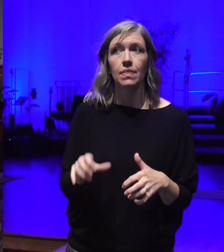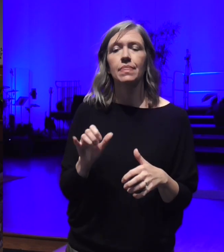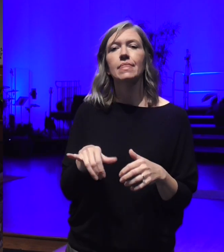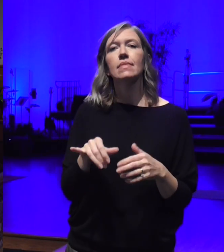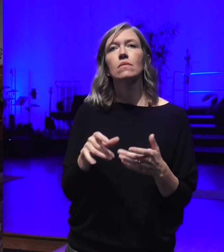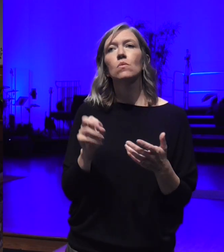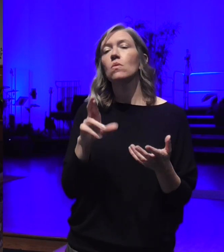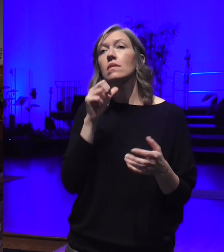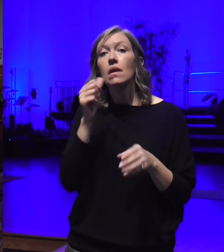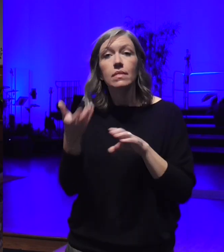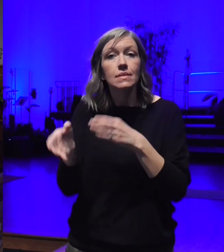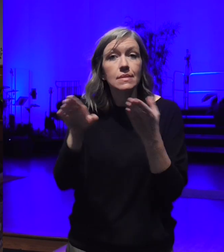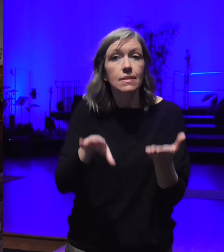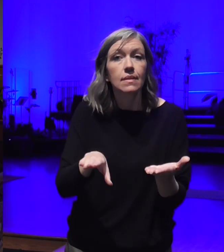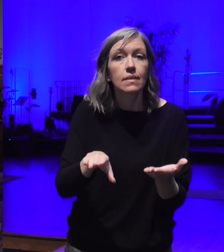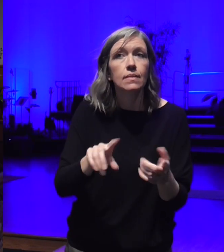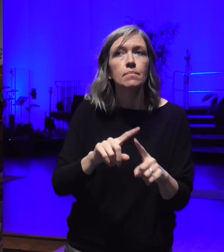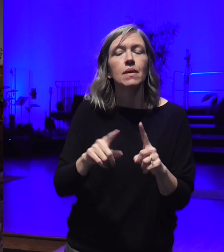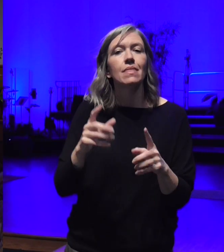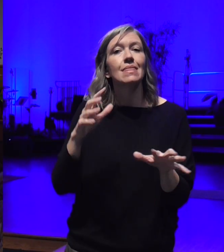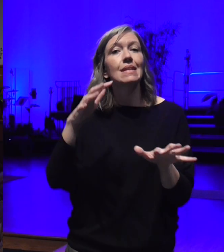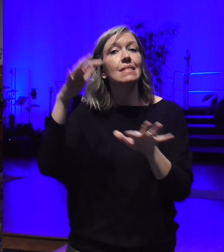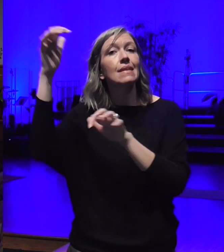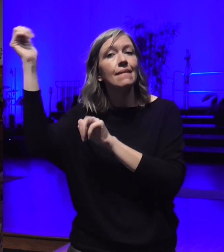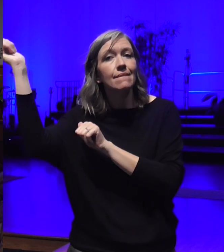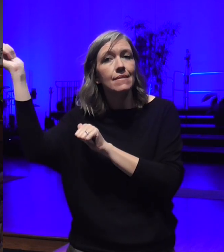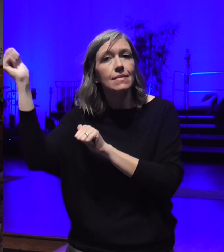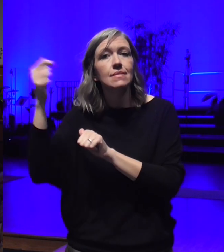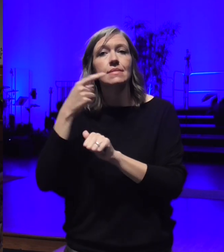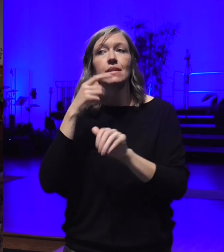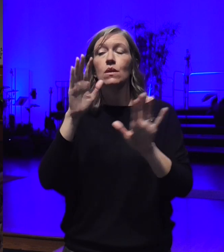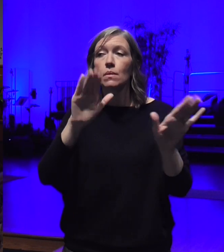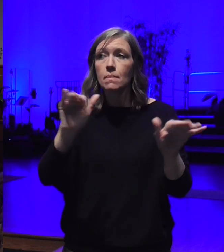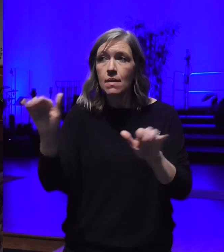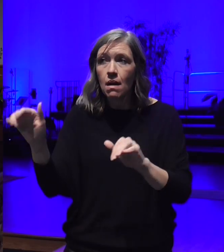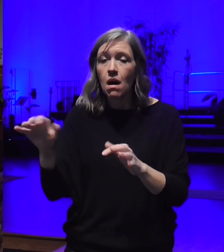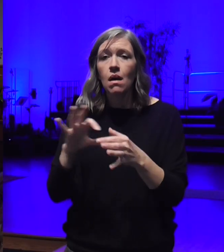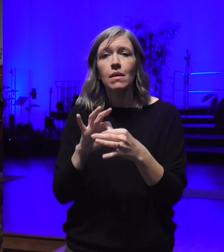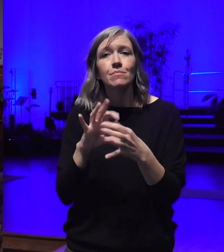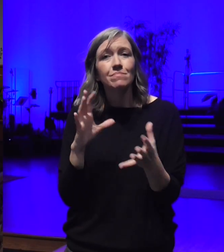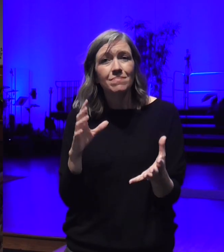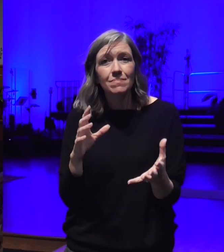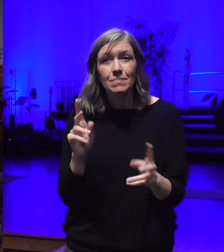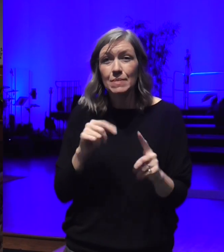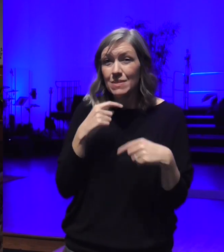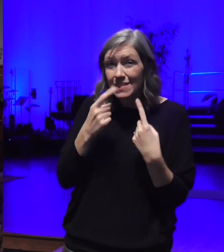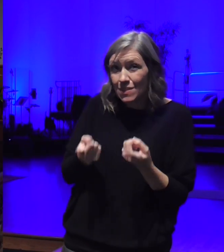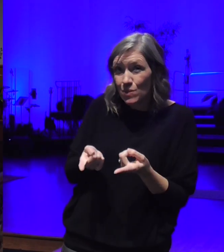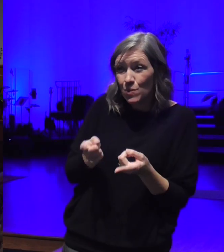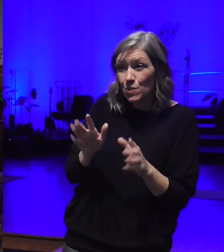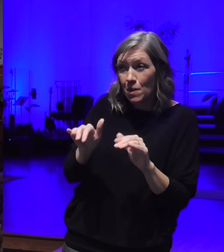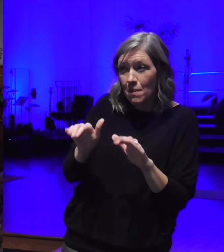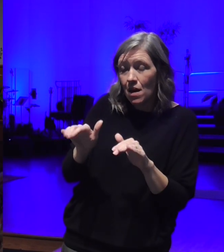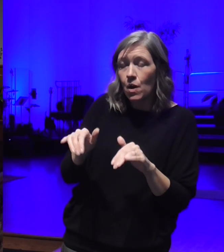the leaving. It's the saying goodbye and being told goodbye as